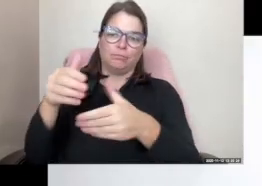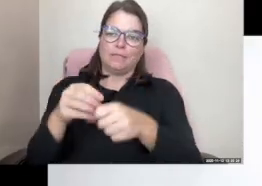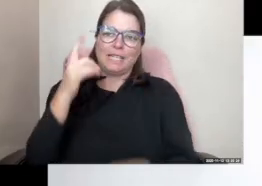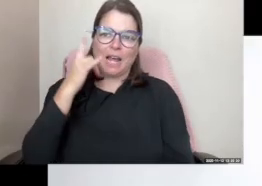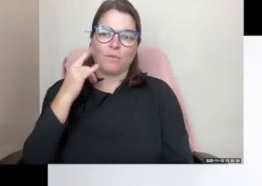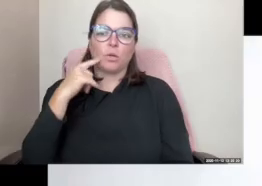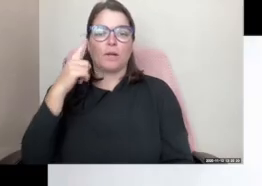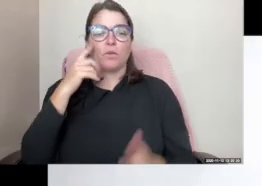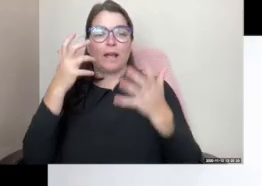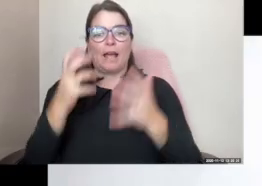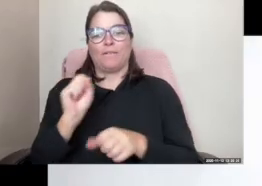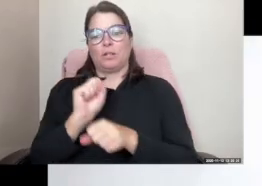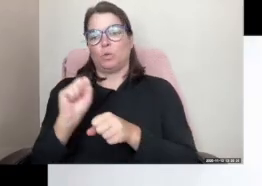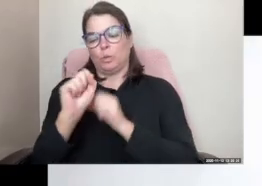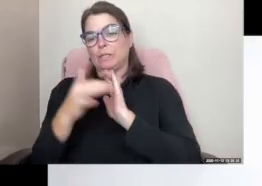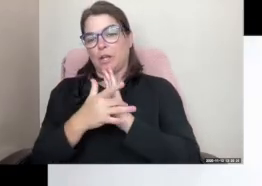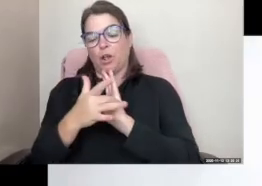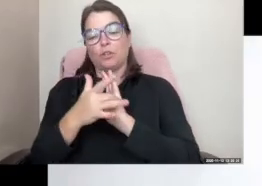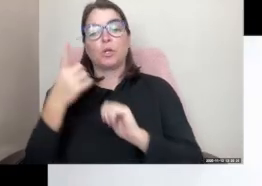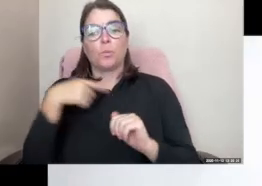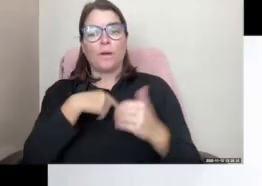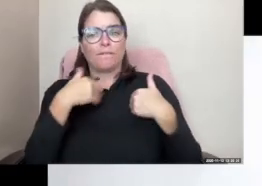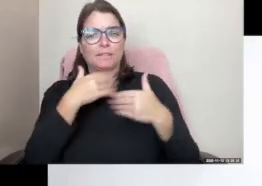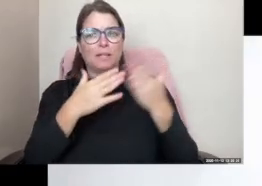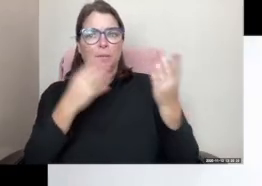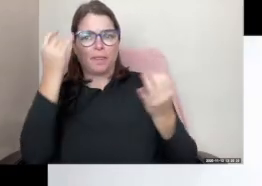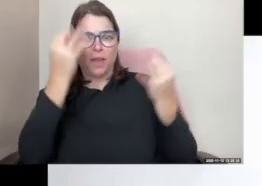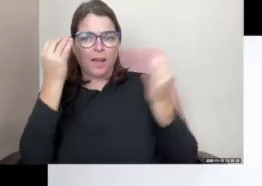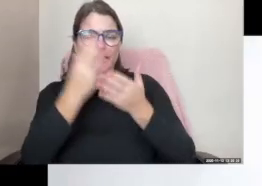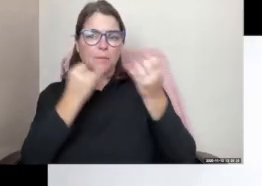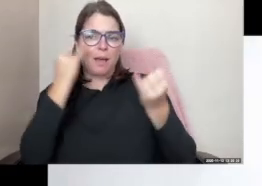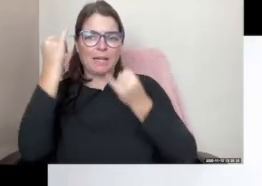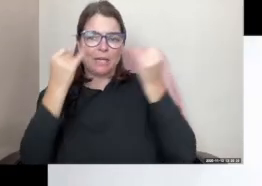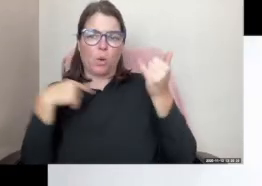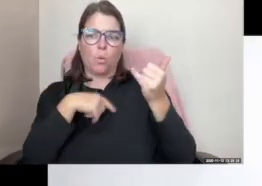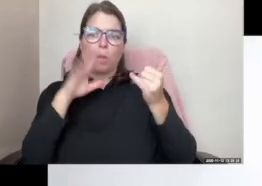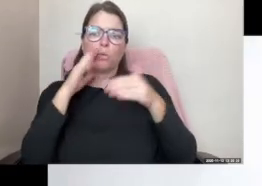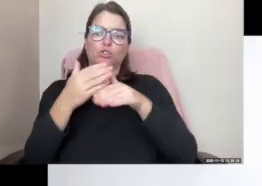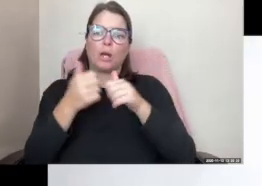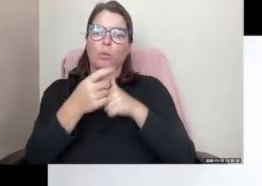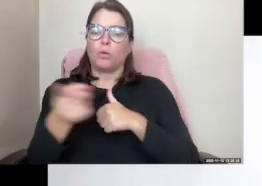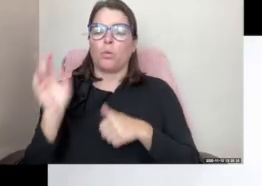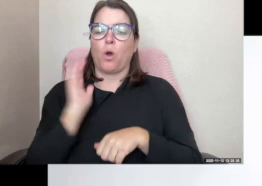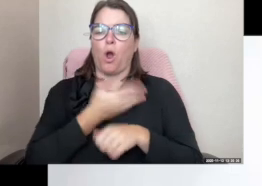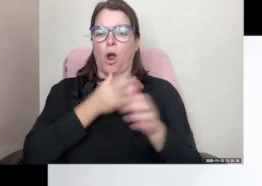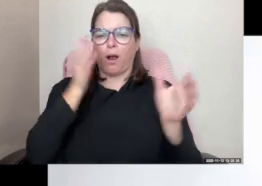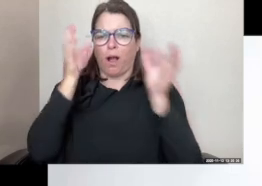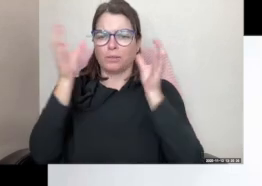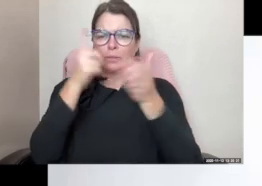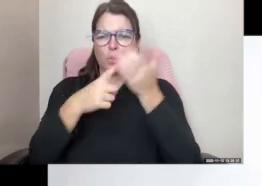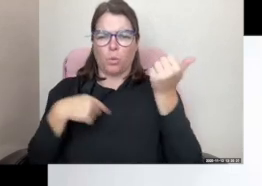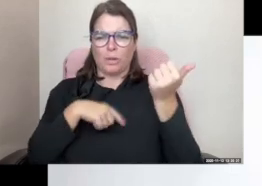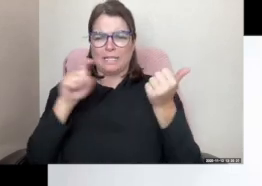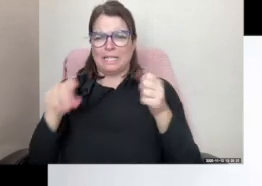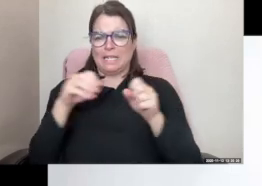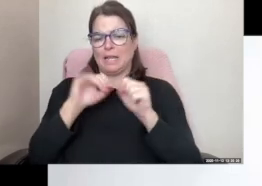on what kind of incentives we need to keep the market momentum going in California for heavy-duty technologies. So